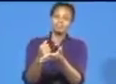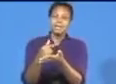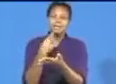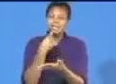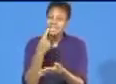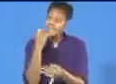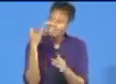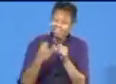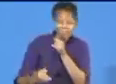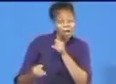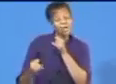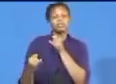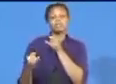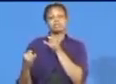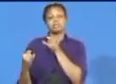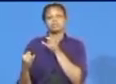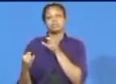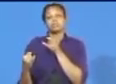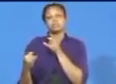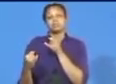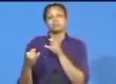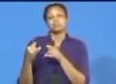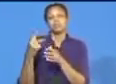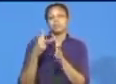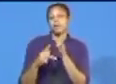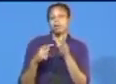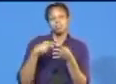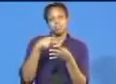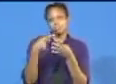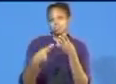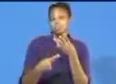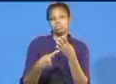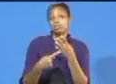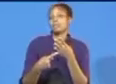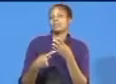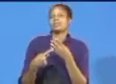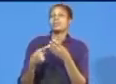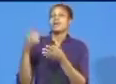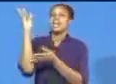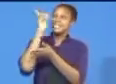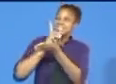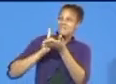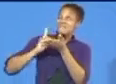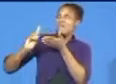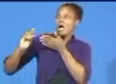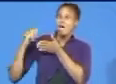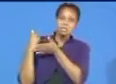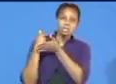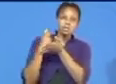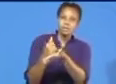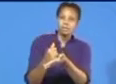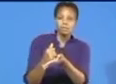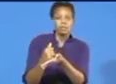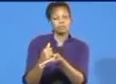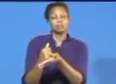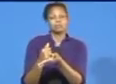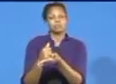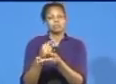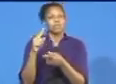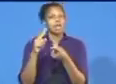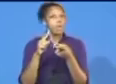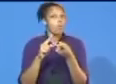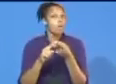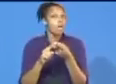the last and final piece is divine intervention. That